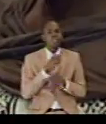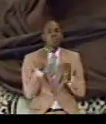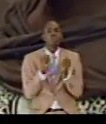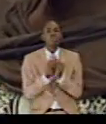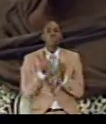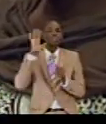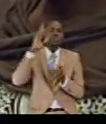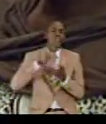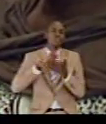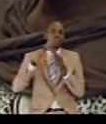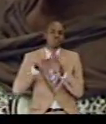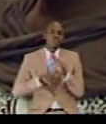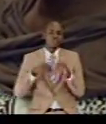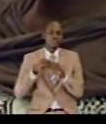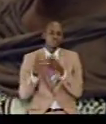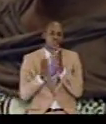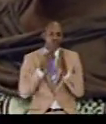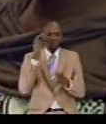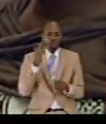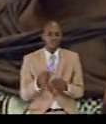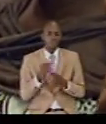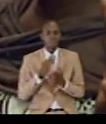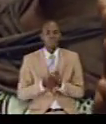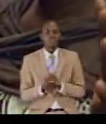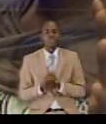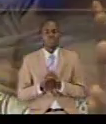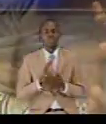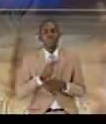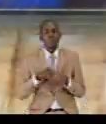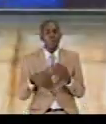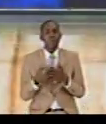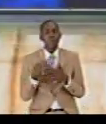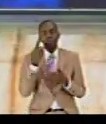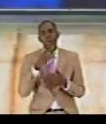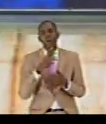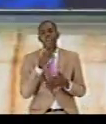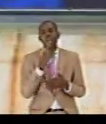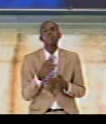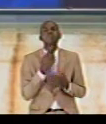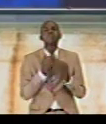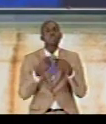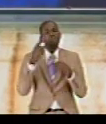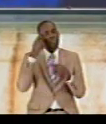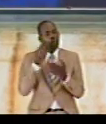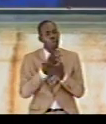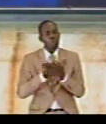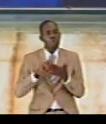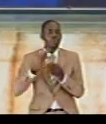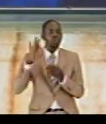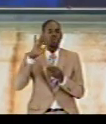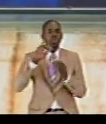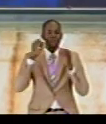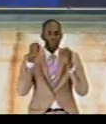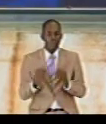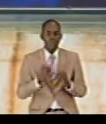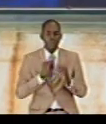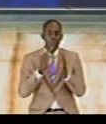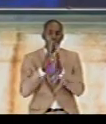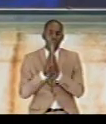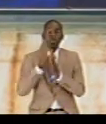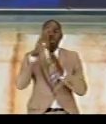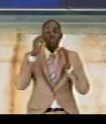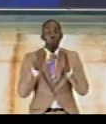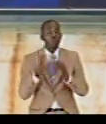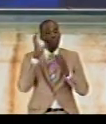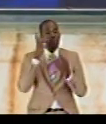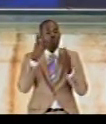Jesus' name. All those who are thirsty for Holy Ghost power, I pray that your power will come from